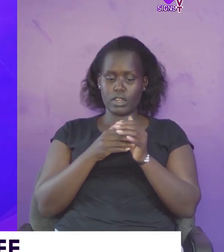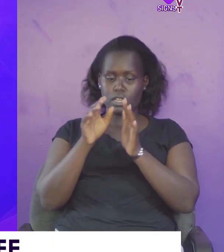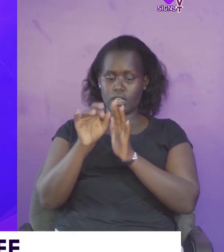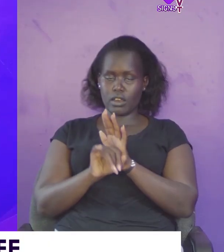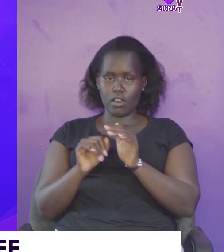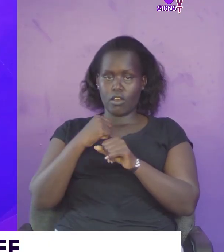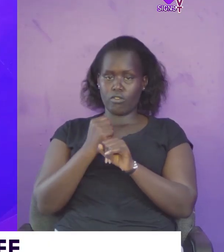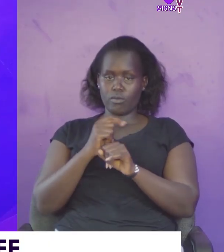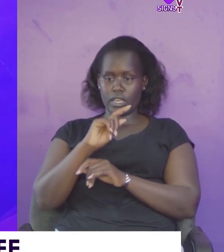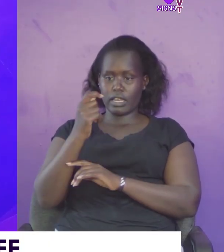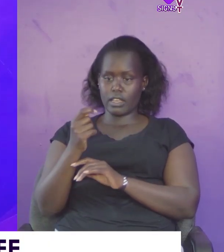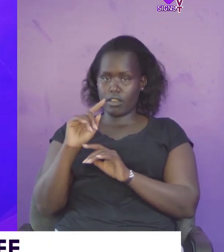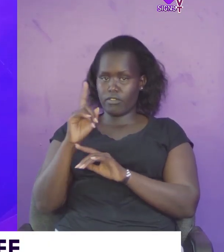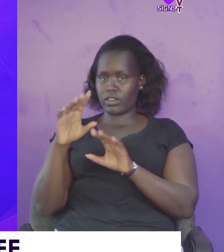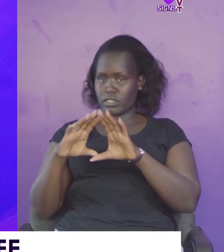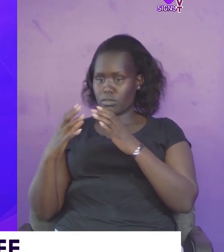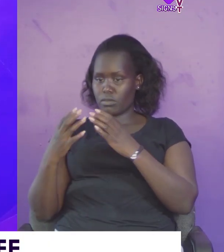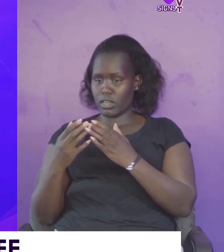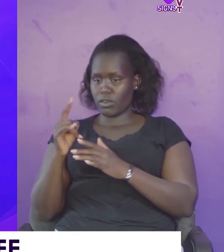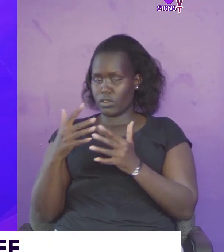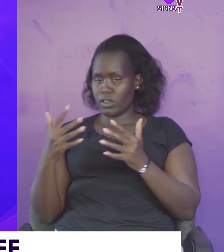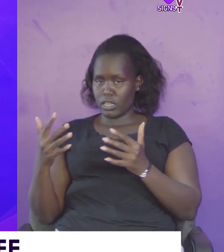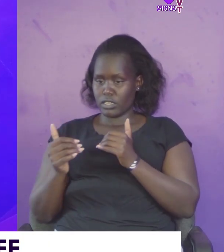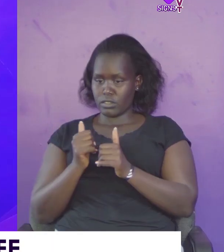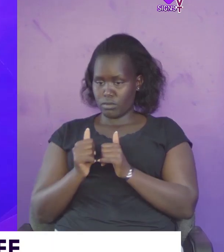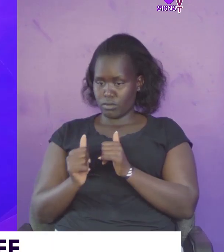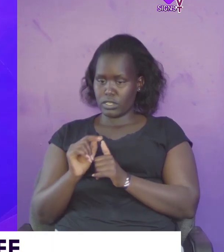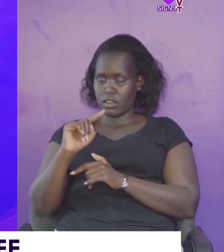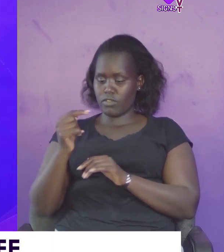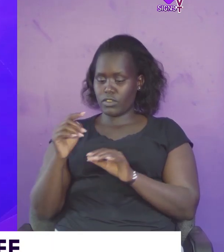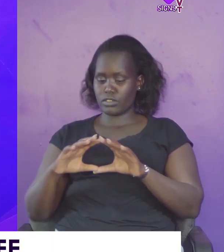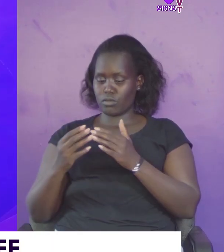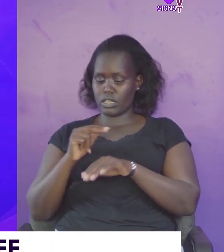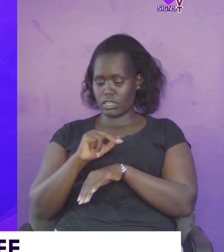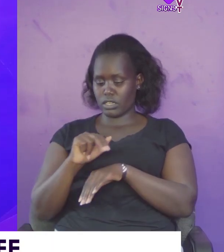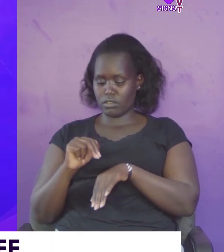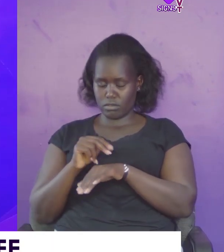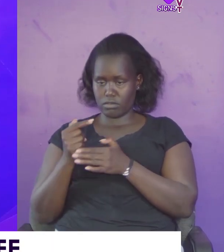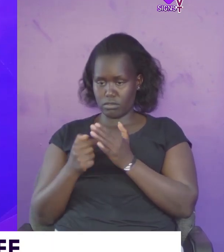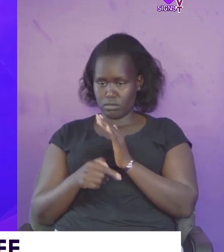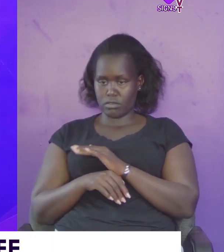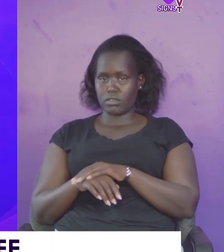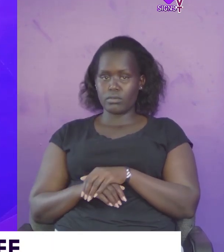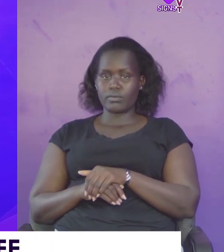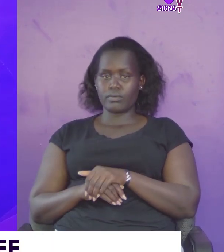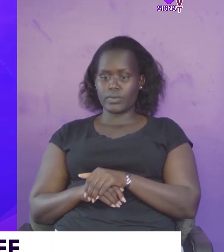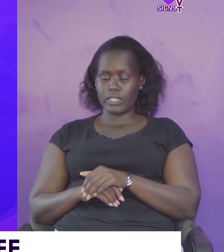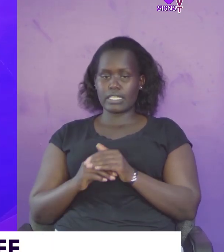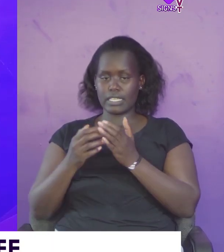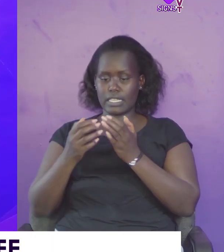world country. One of the things that goes with the first world nation is the agility of the